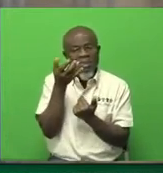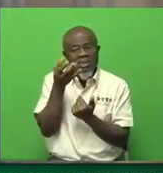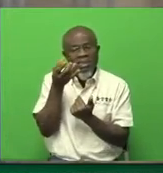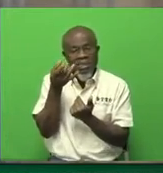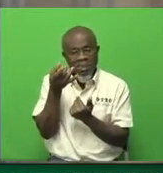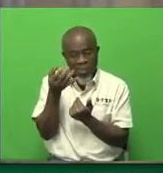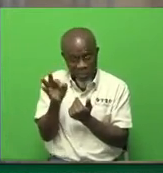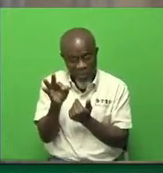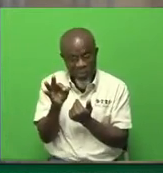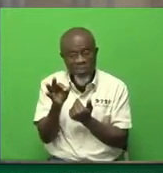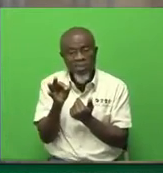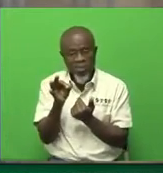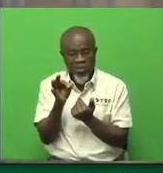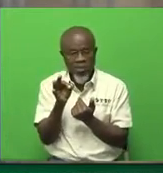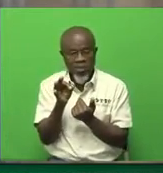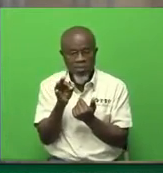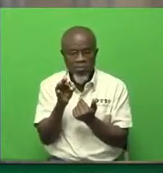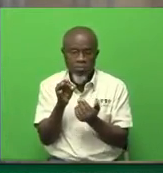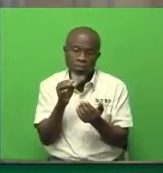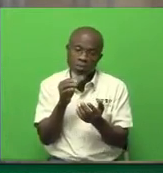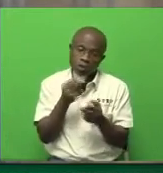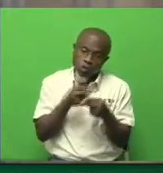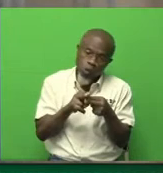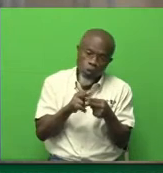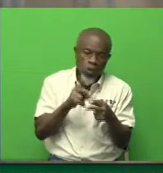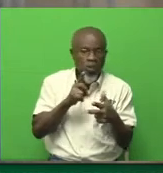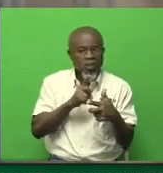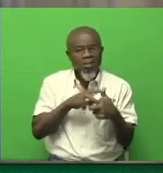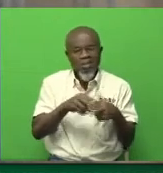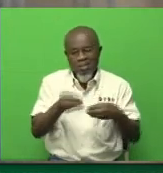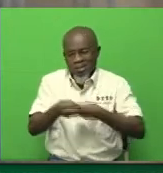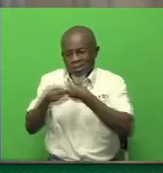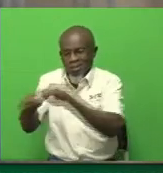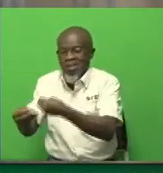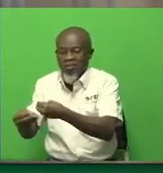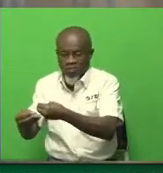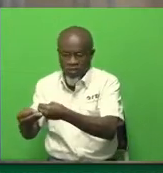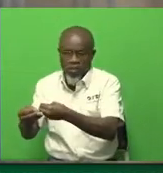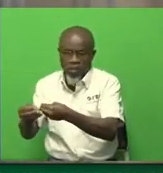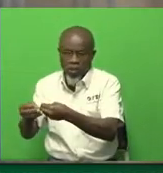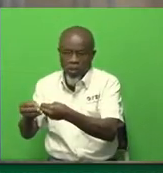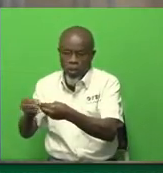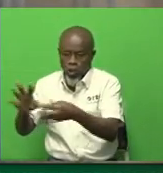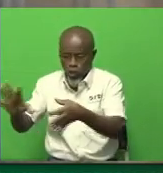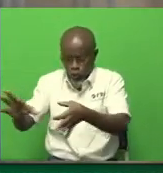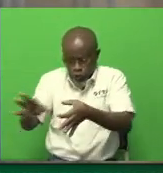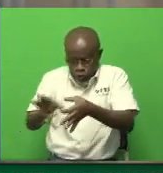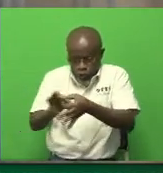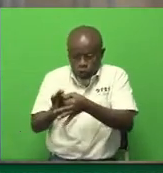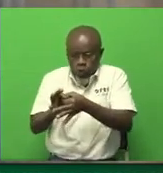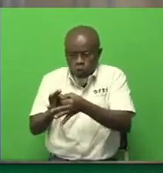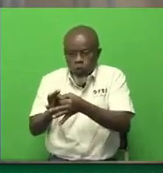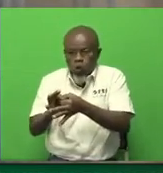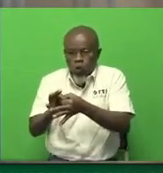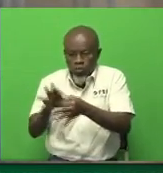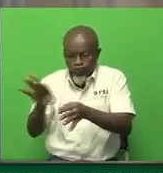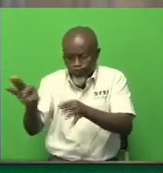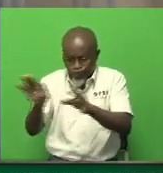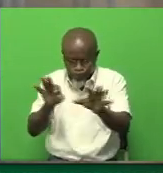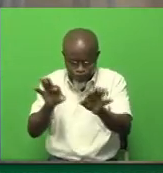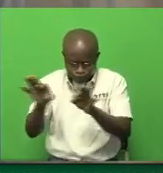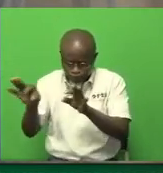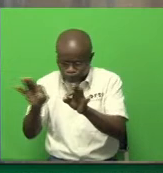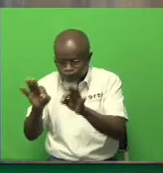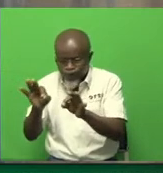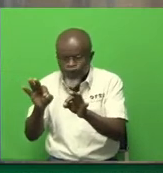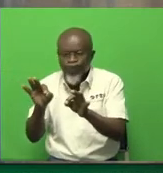referred to a joint Select Committee the committee did not complete its work in the fourth session